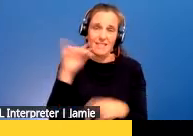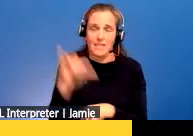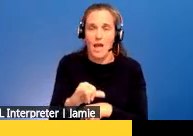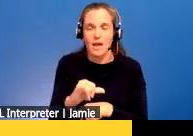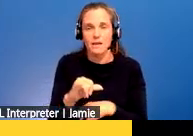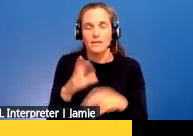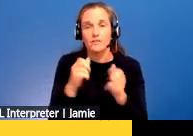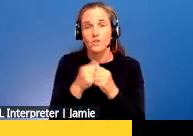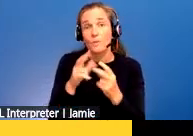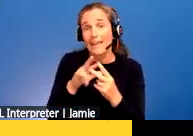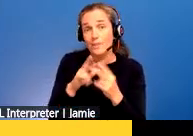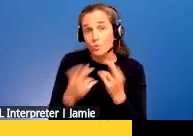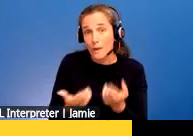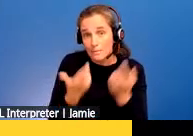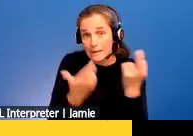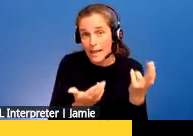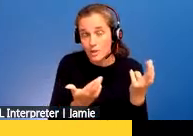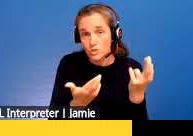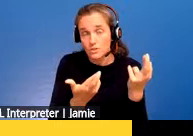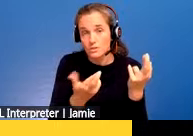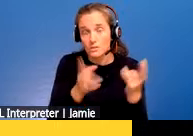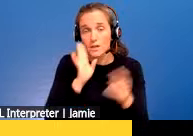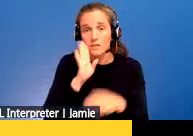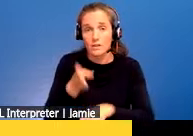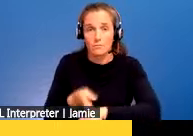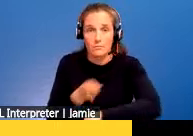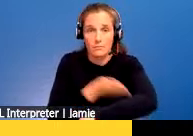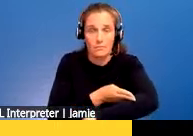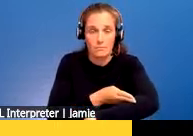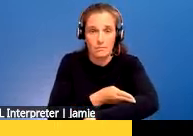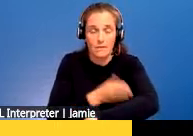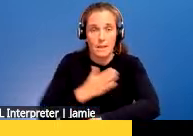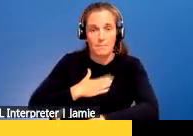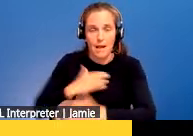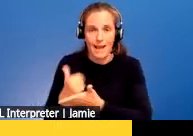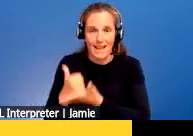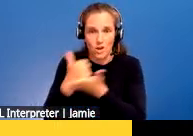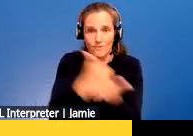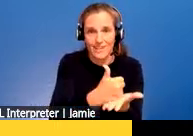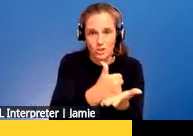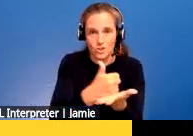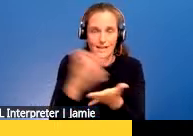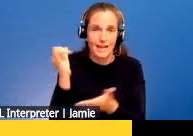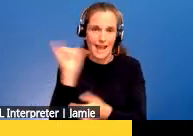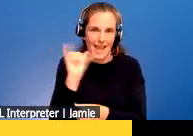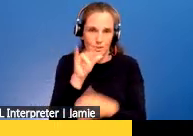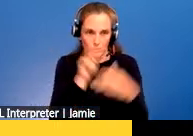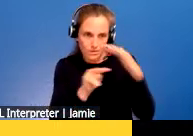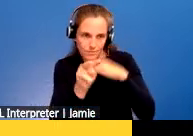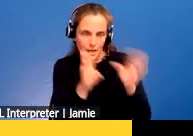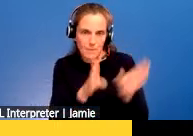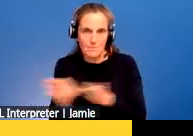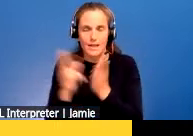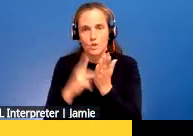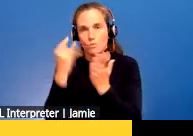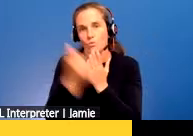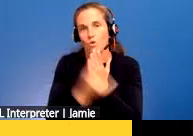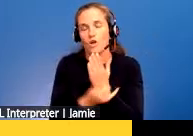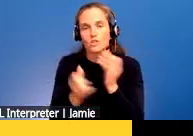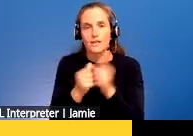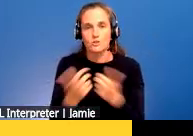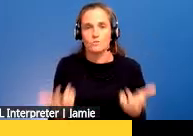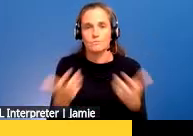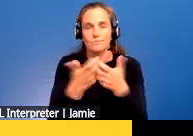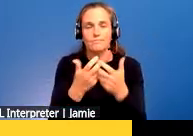are recommendations that would enhance my intervention as we plan the project to meet some of their needs. Thank